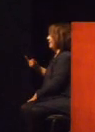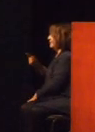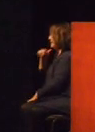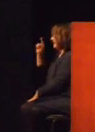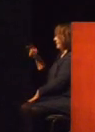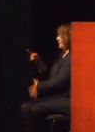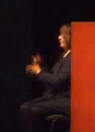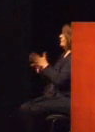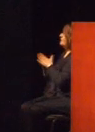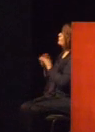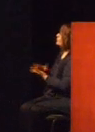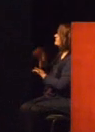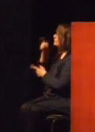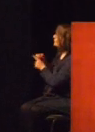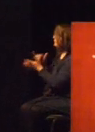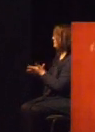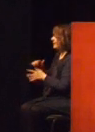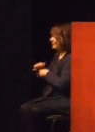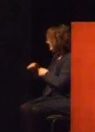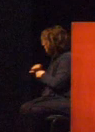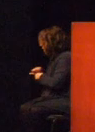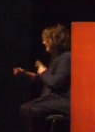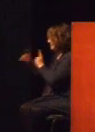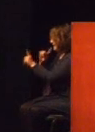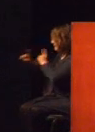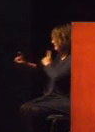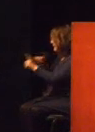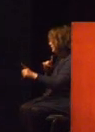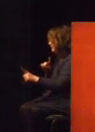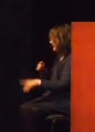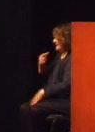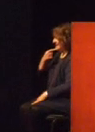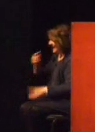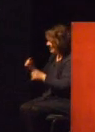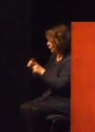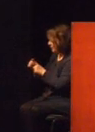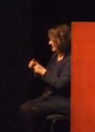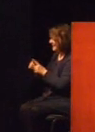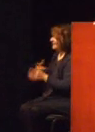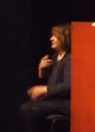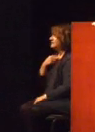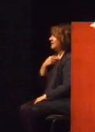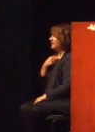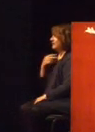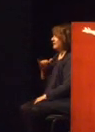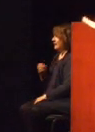not just read the books and learn from them, but to practice the conversation, to say the words that got caught in our throats, like